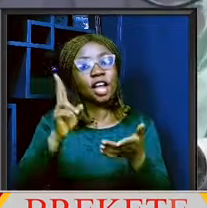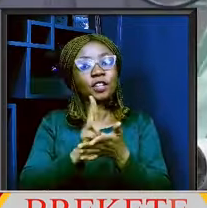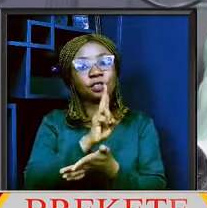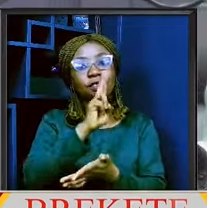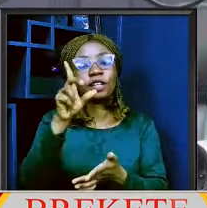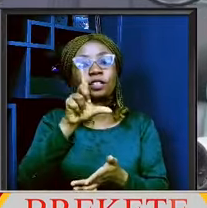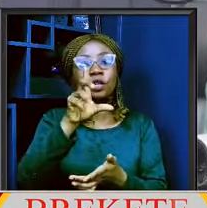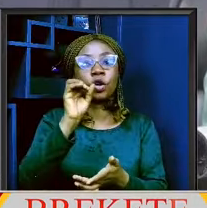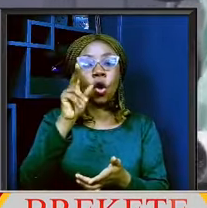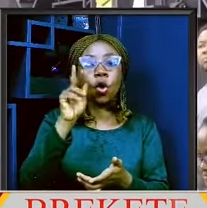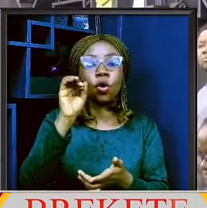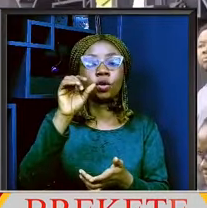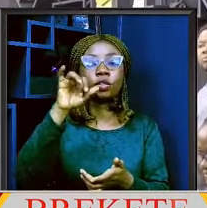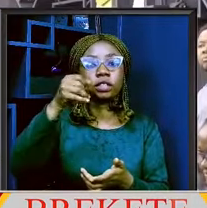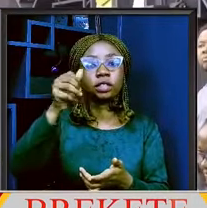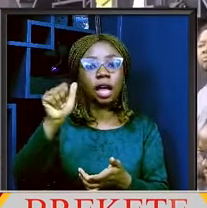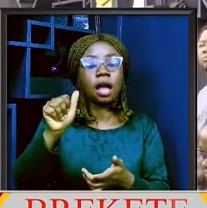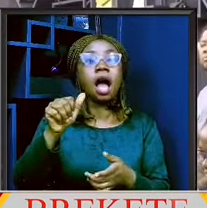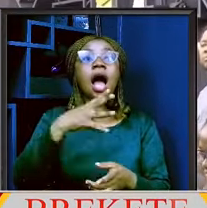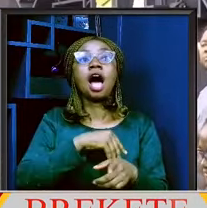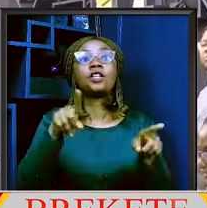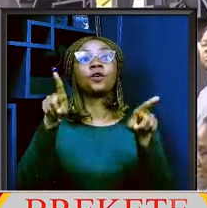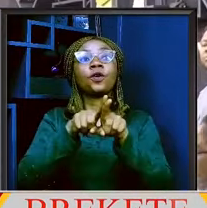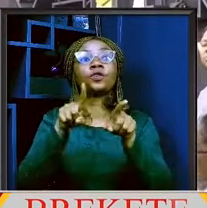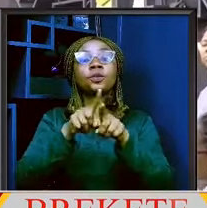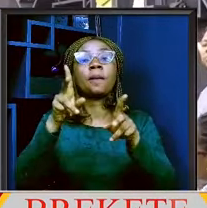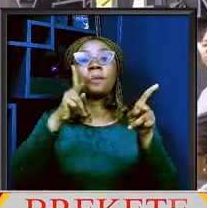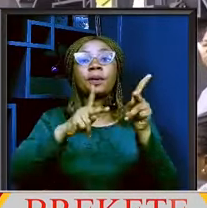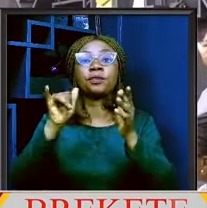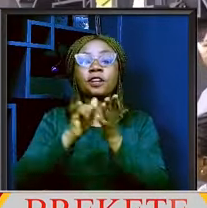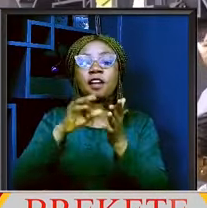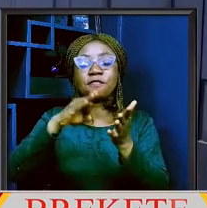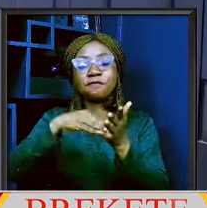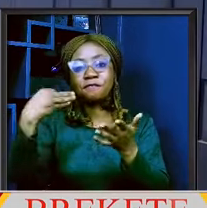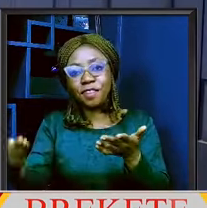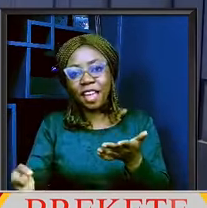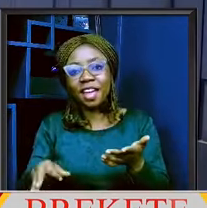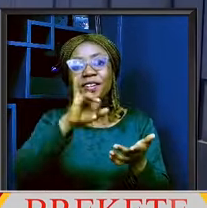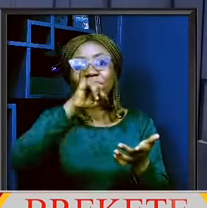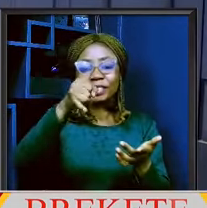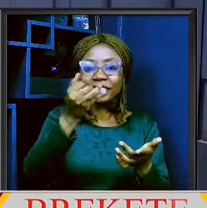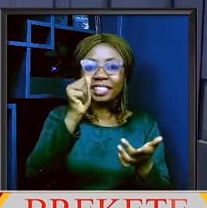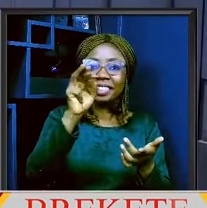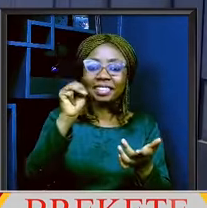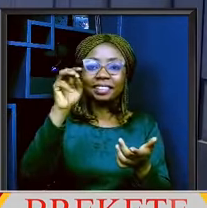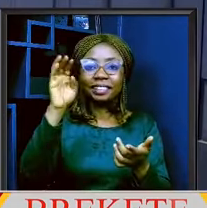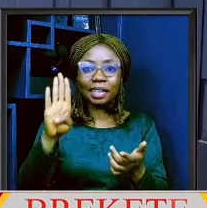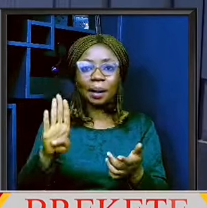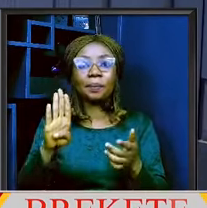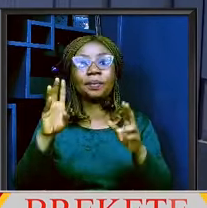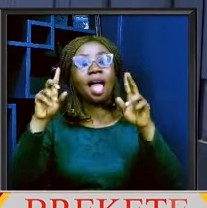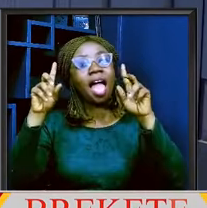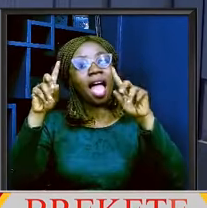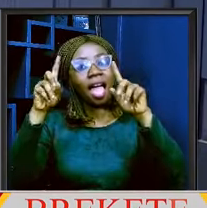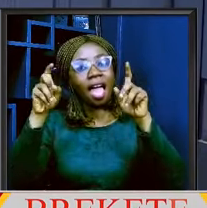A little up, sir. And also those who failed their JAM examination. We also have pre-degree program